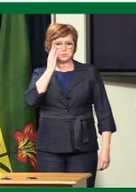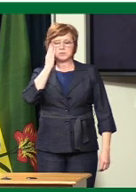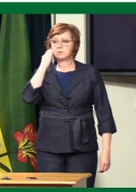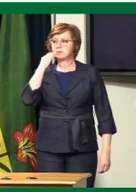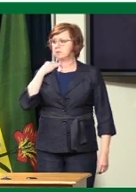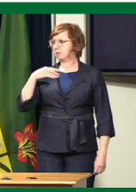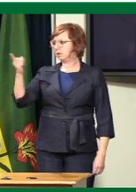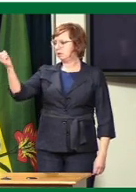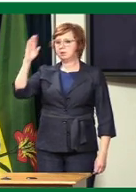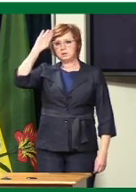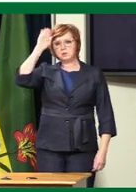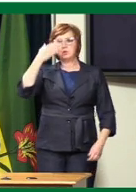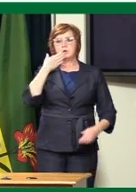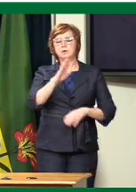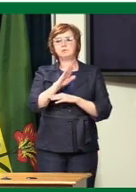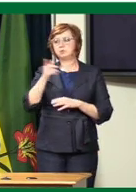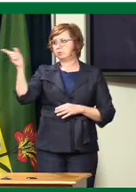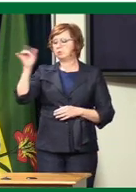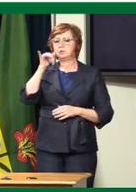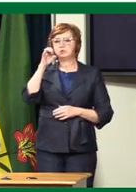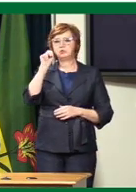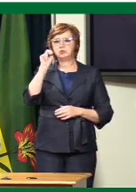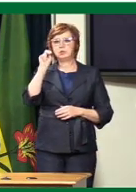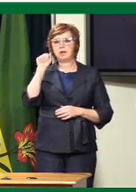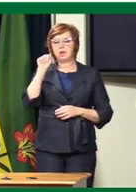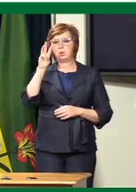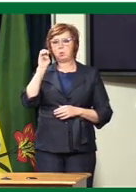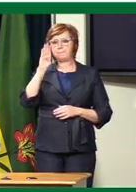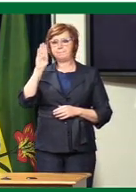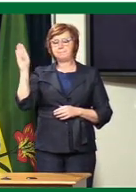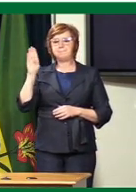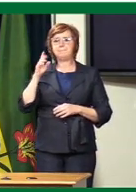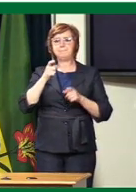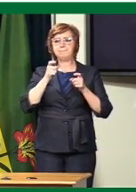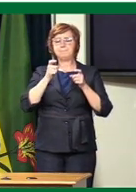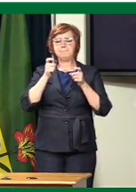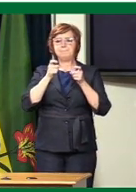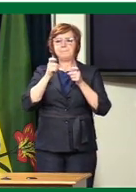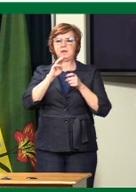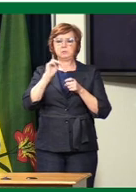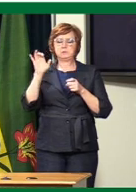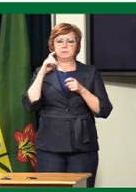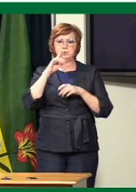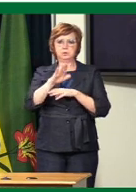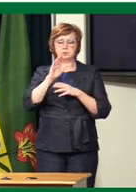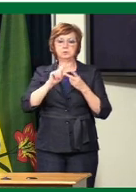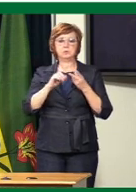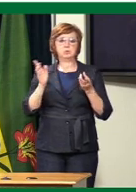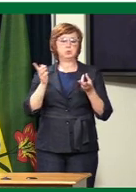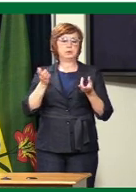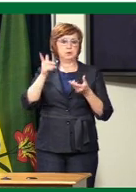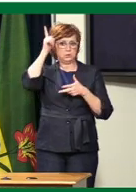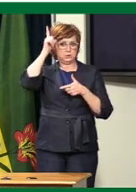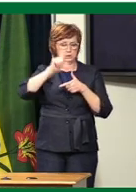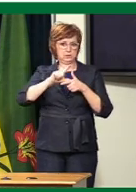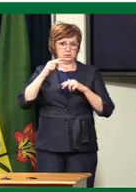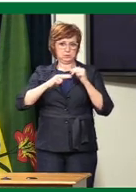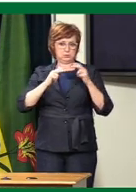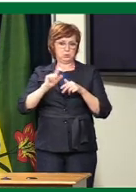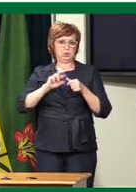Good afternoon, everyone. My name is Jenna Webb, and I'll be the moderator for this afternoon's call. We are in the radio room in the Legislative Building in